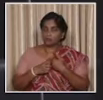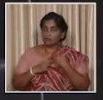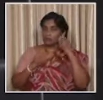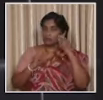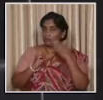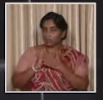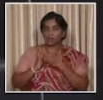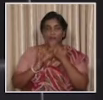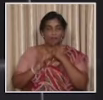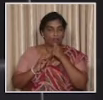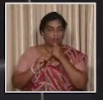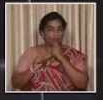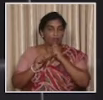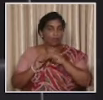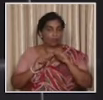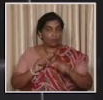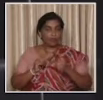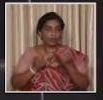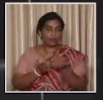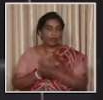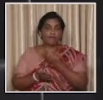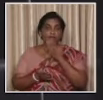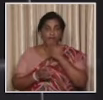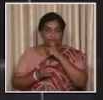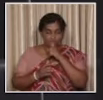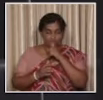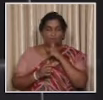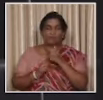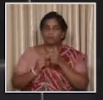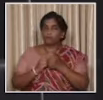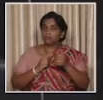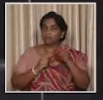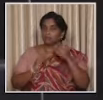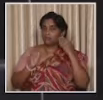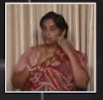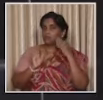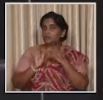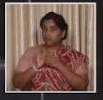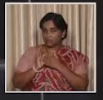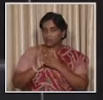country. After Kalatuava, Labugama,